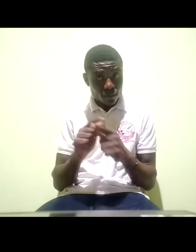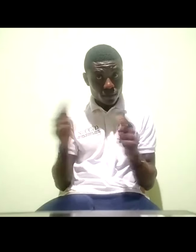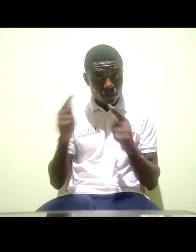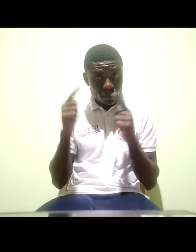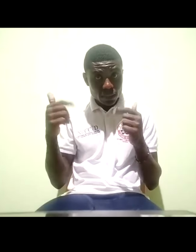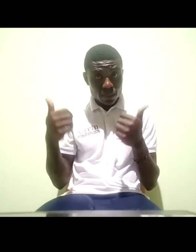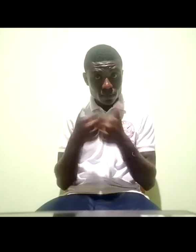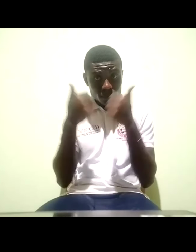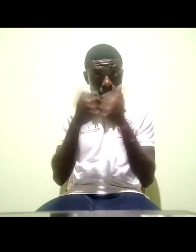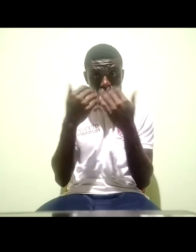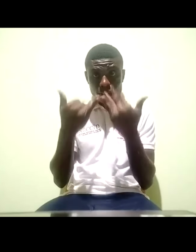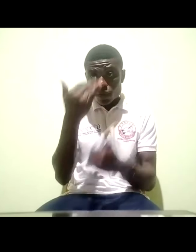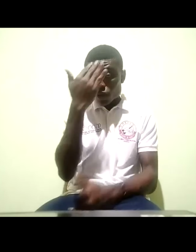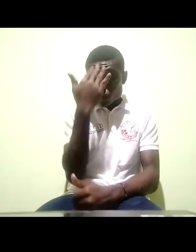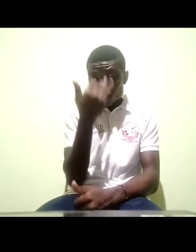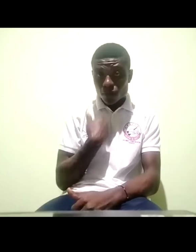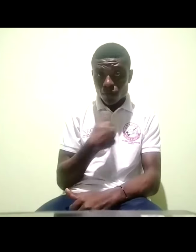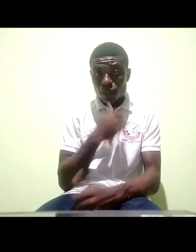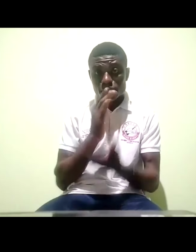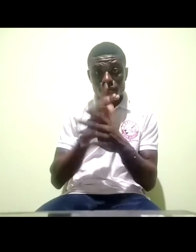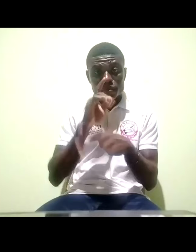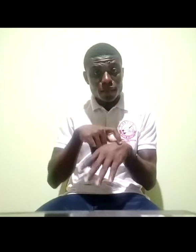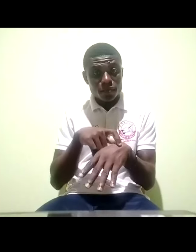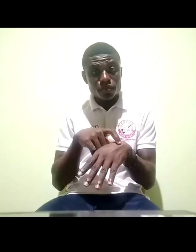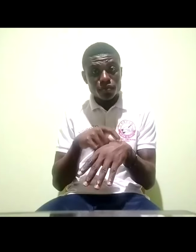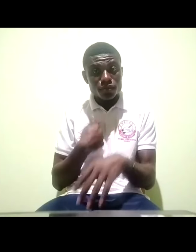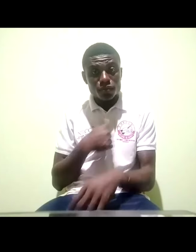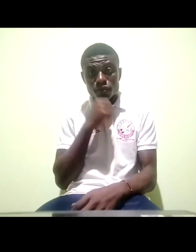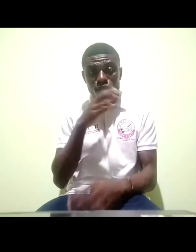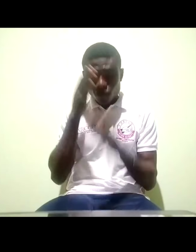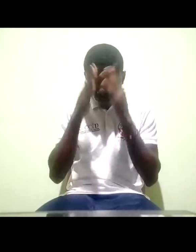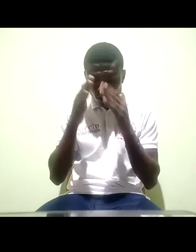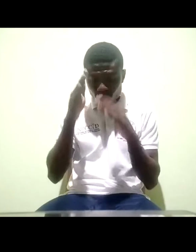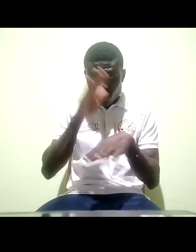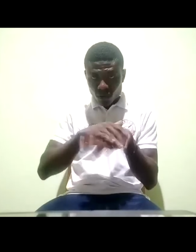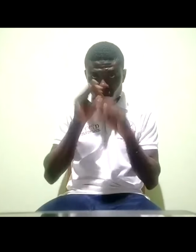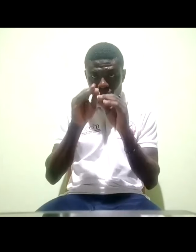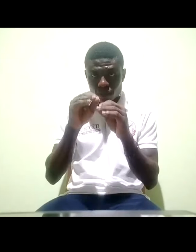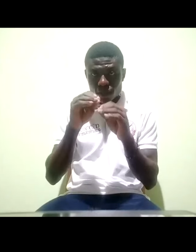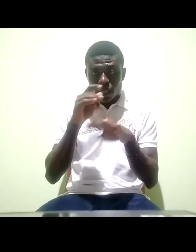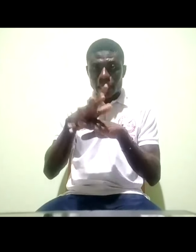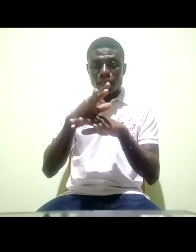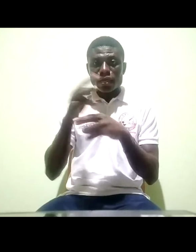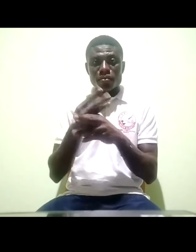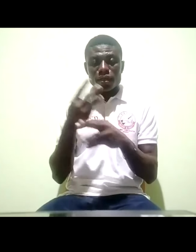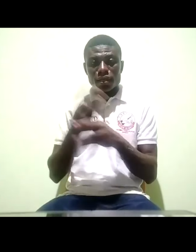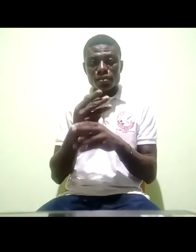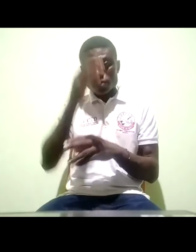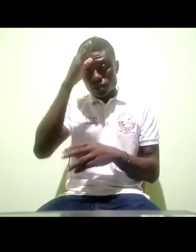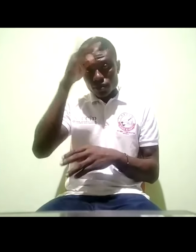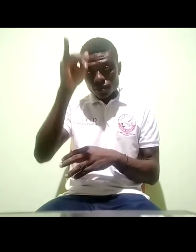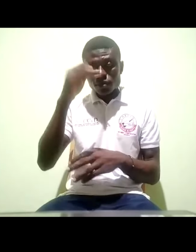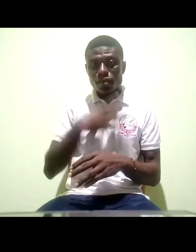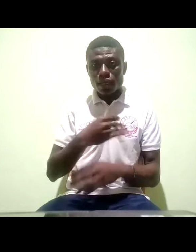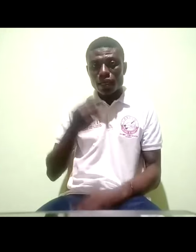now, because we at times we don't focus on teaching the early math concepts like the cognitive skill